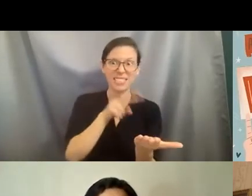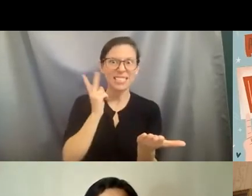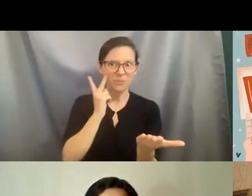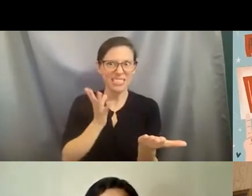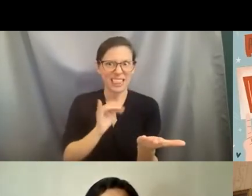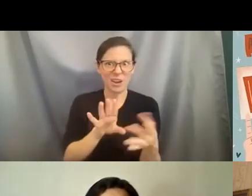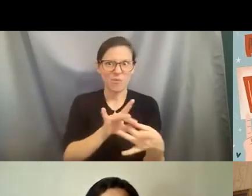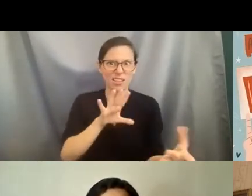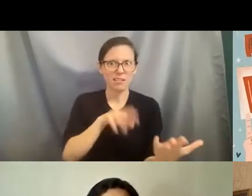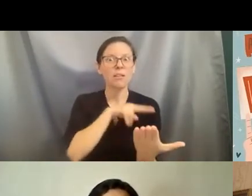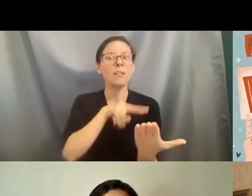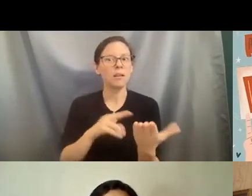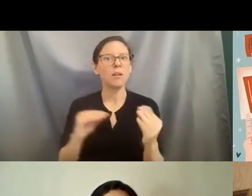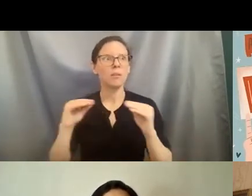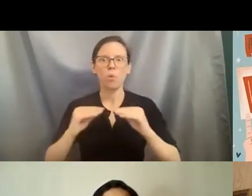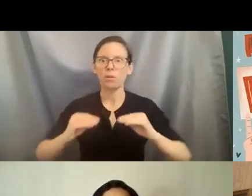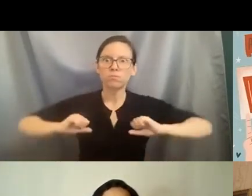big